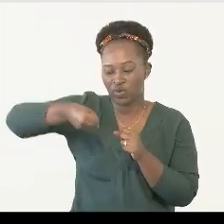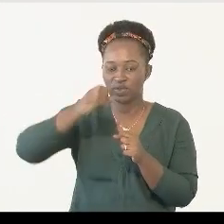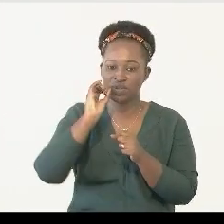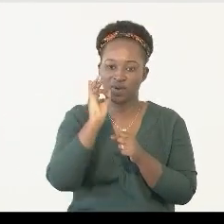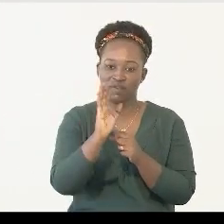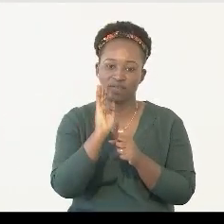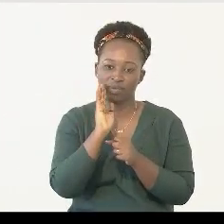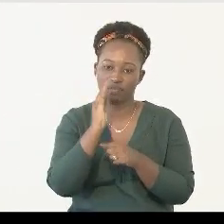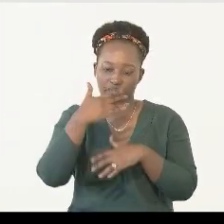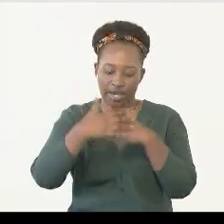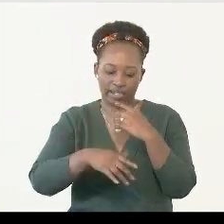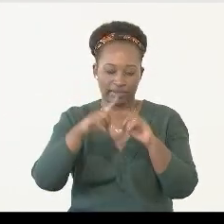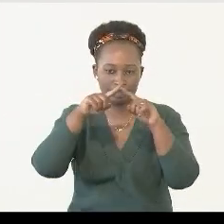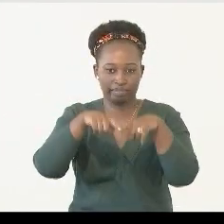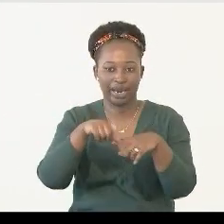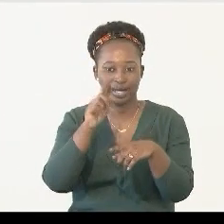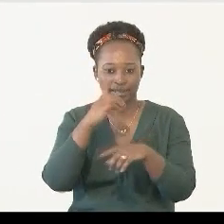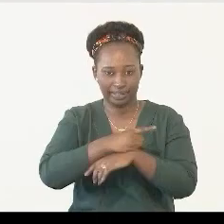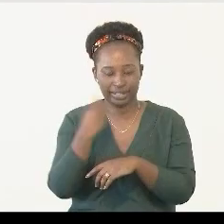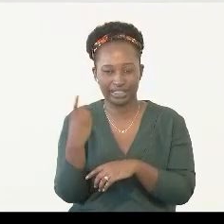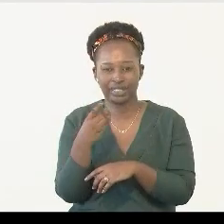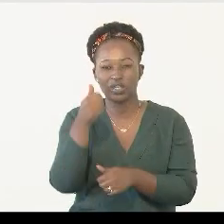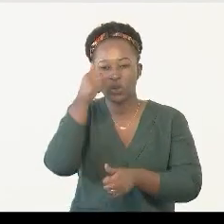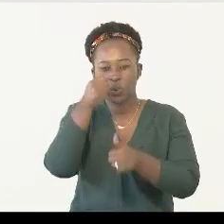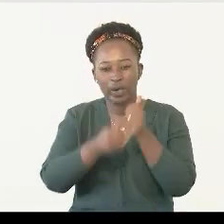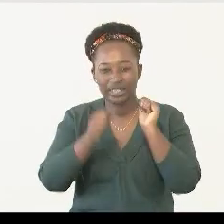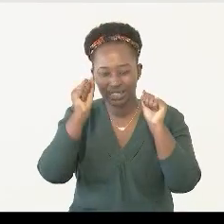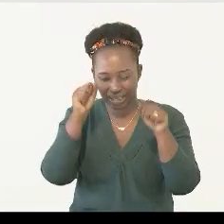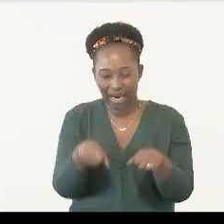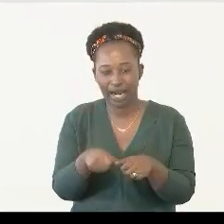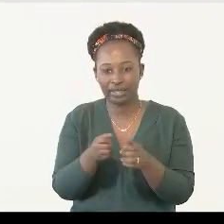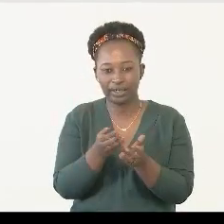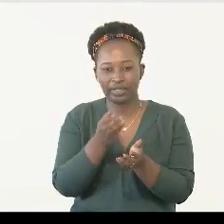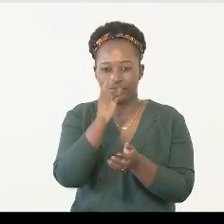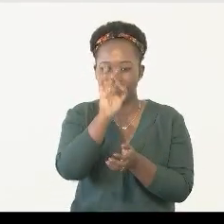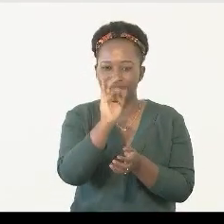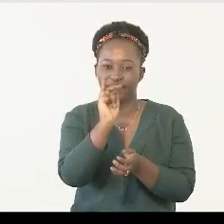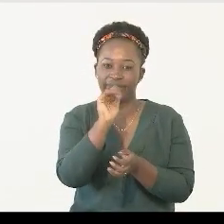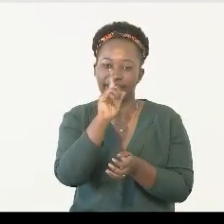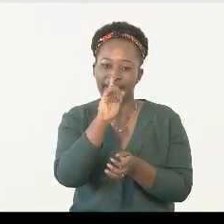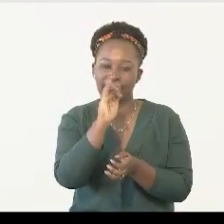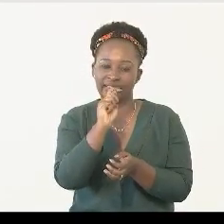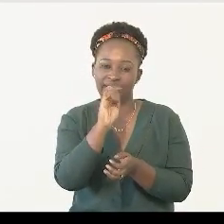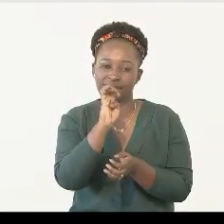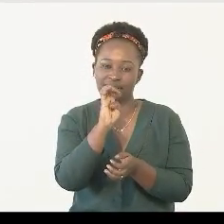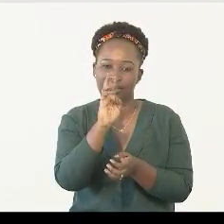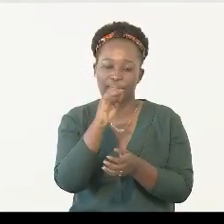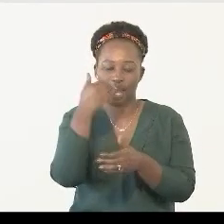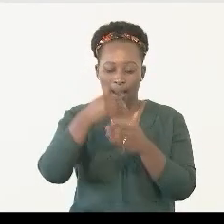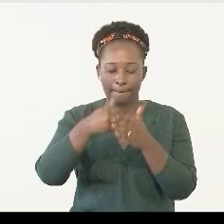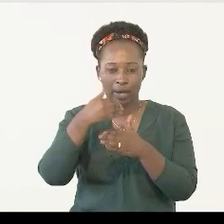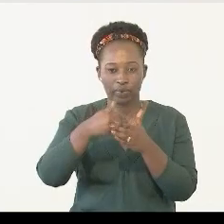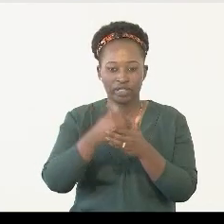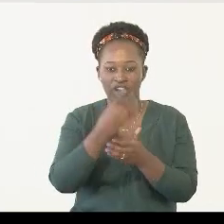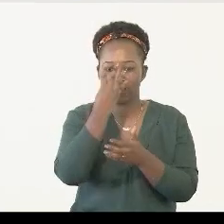our body filter blood? Which can filter about 45 gallons? Here, we